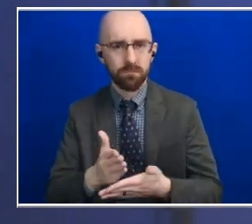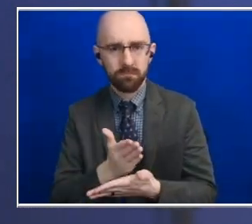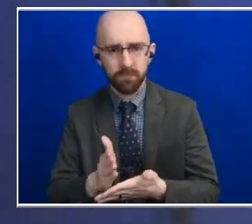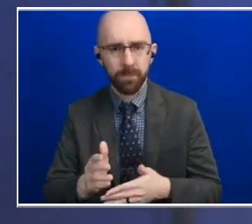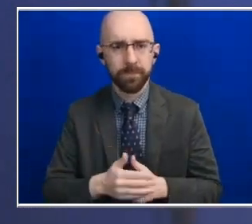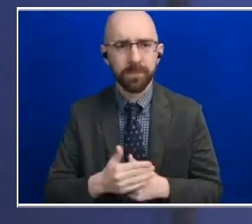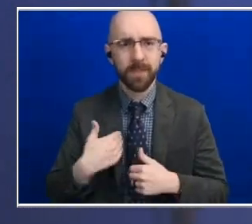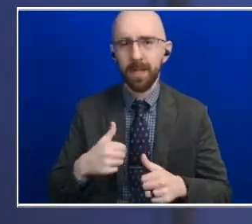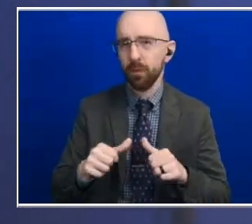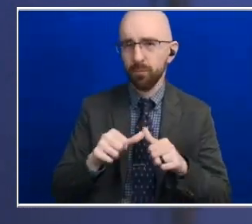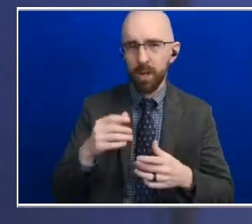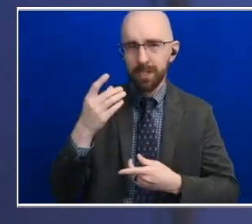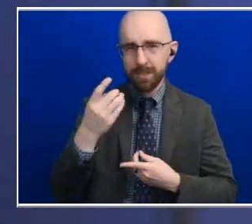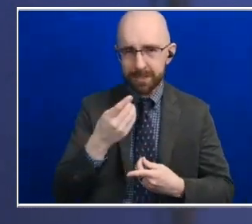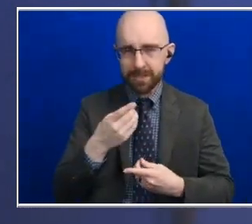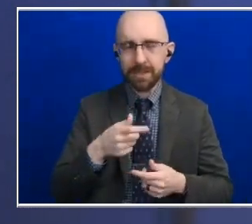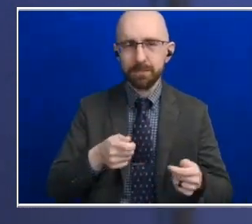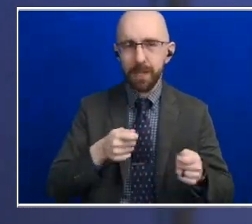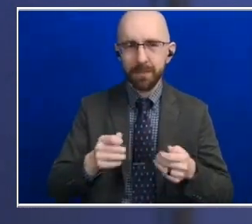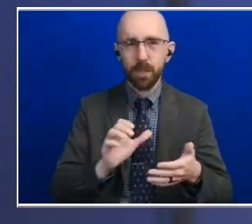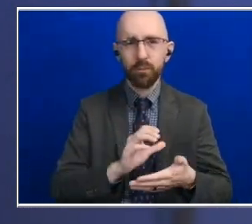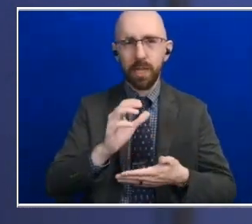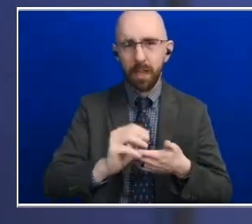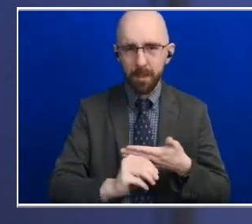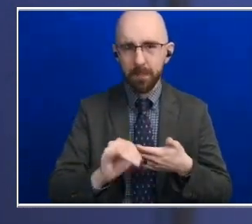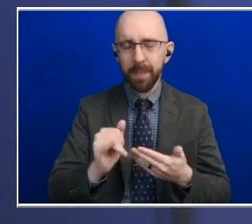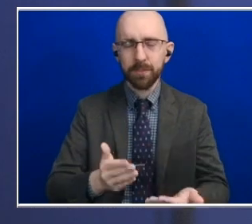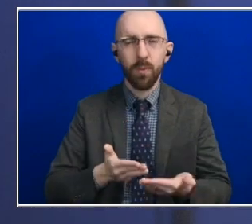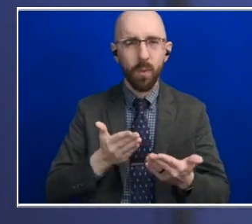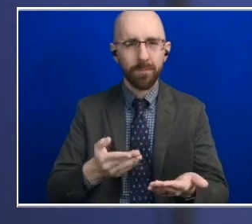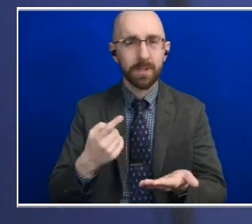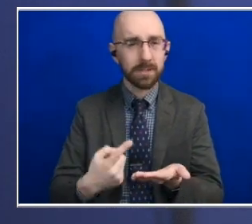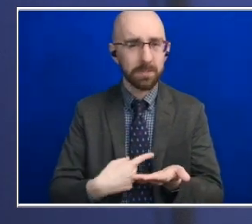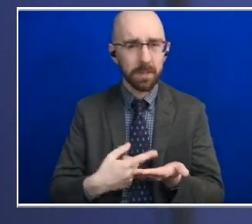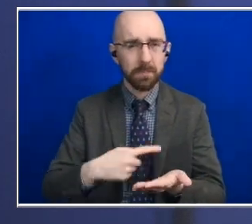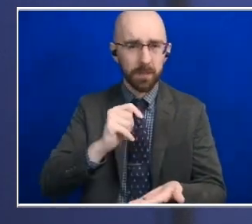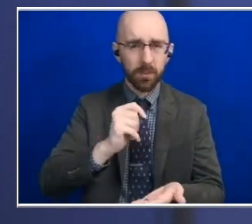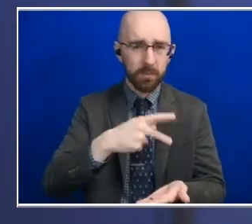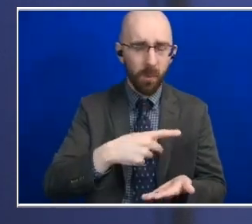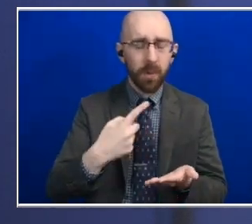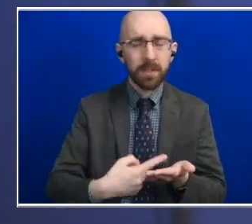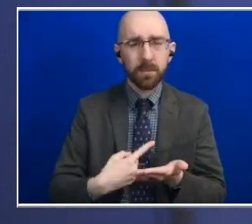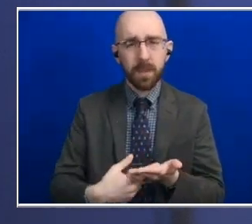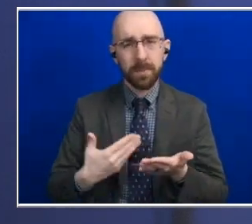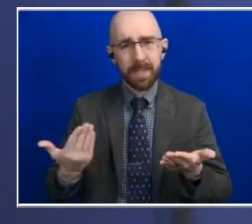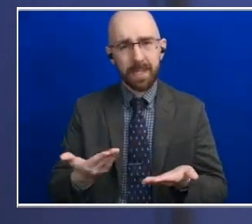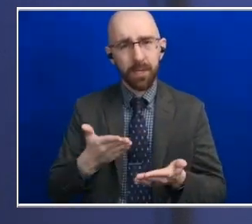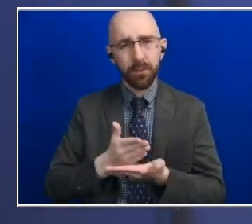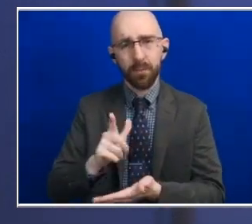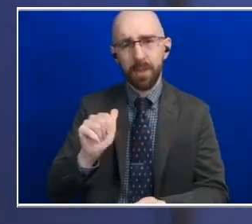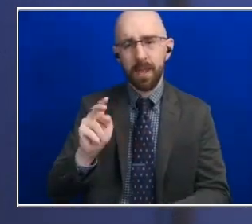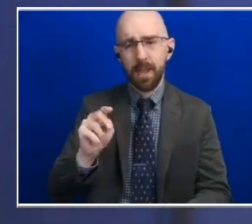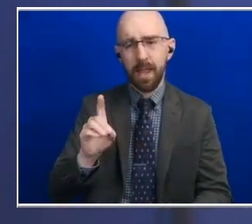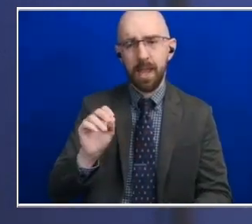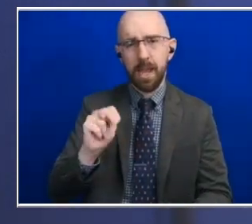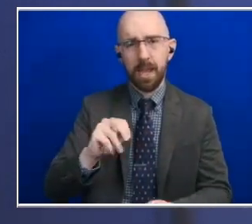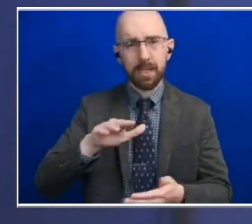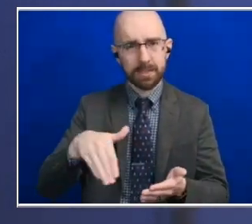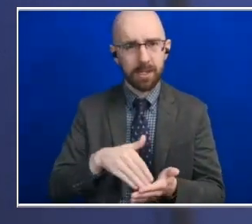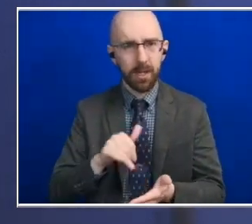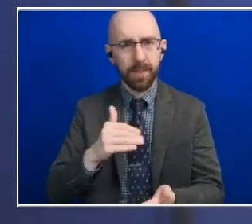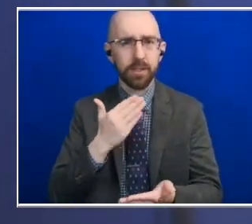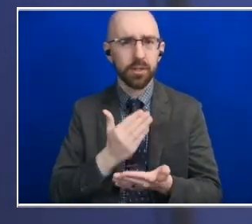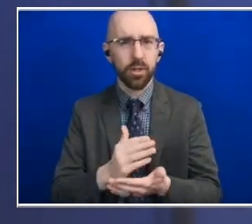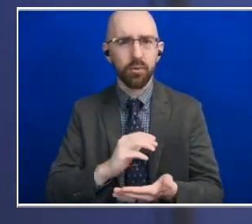management curriculum that's offered sometimes through Turning Point, sometimes here through the Landon Center. And that's a great curriculum and support for